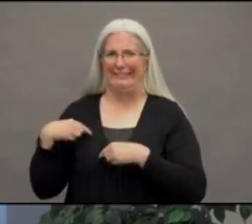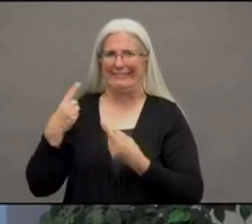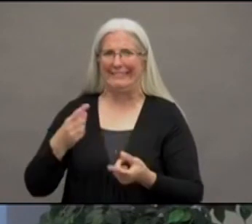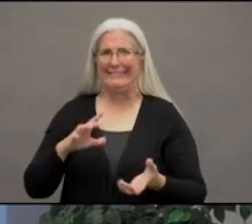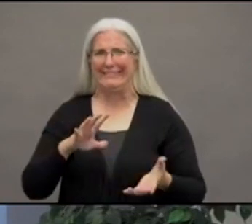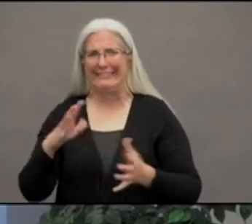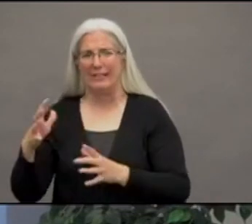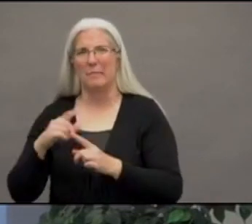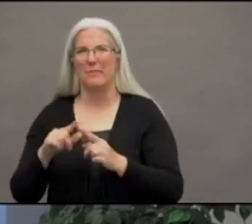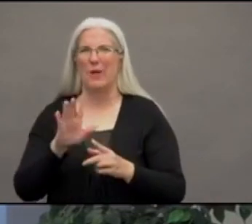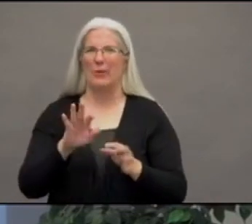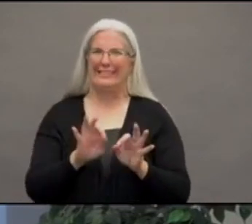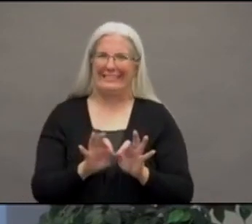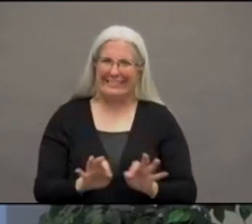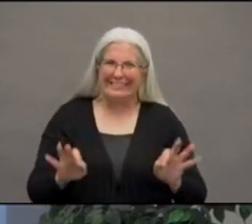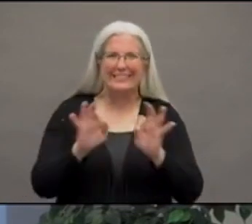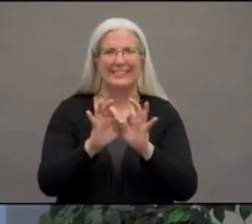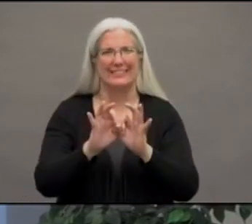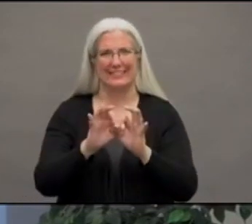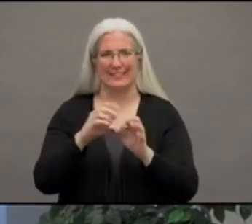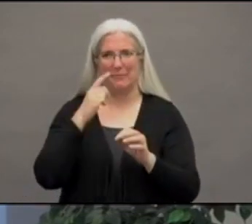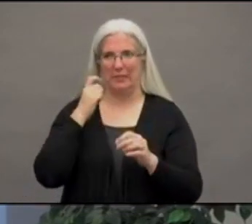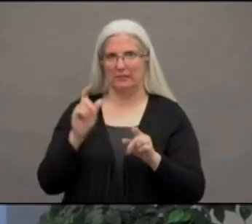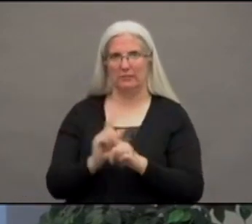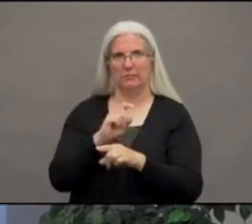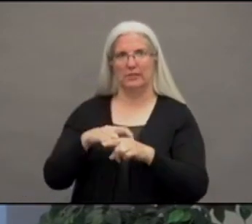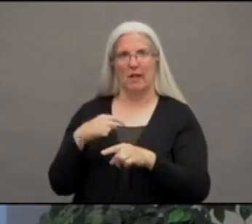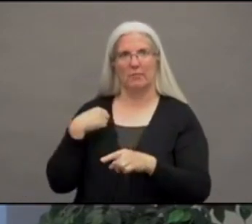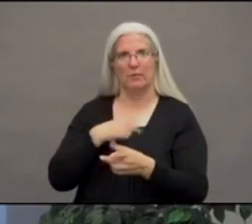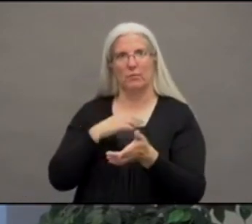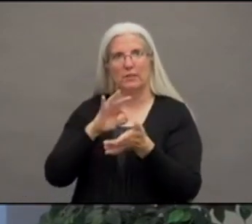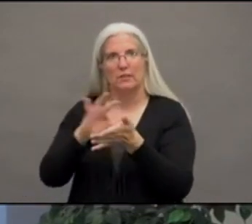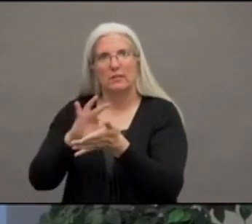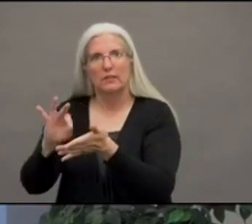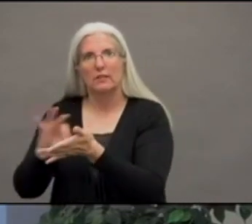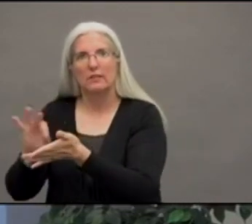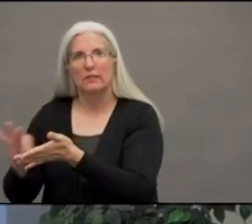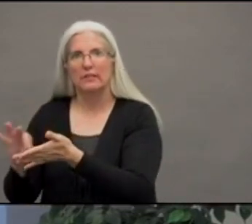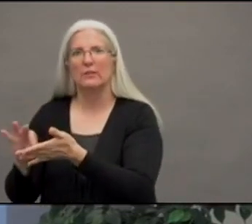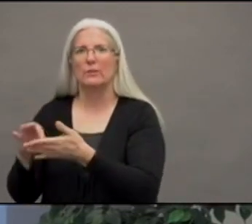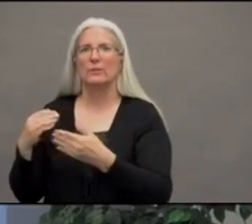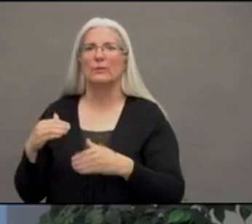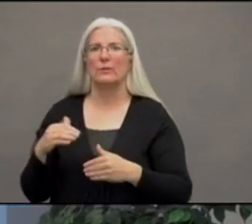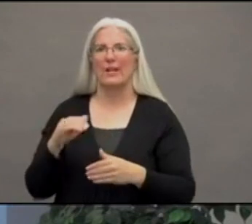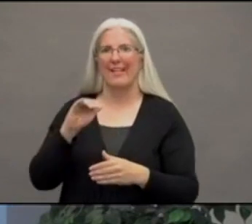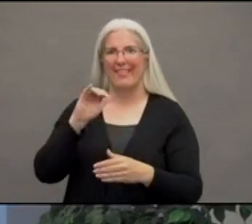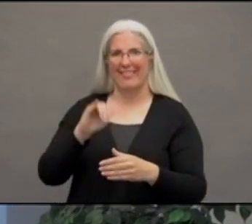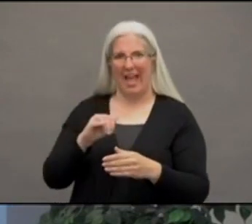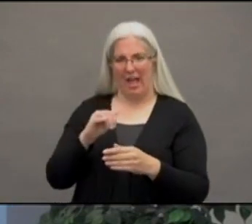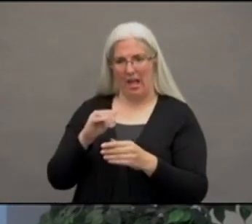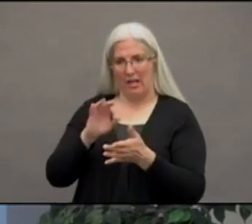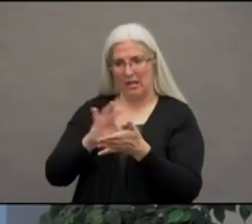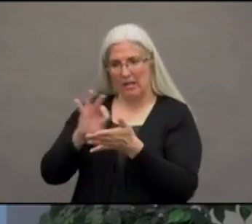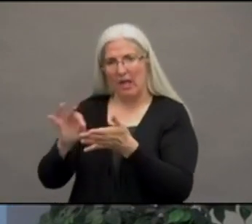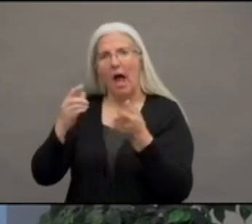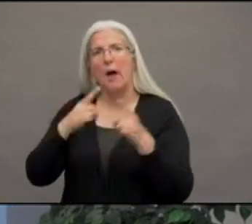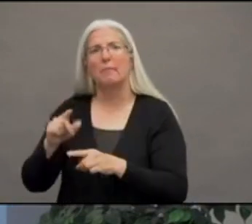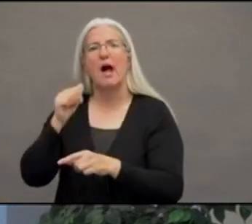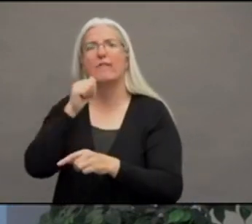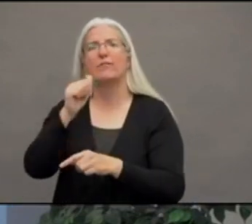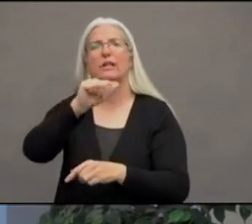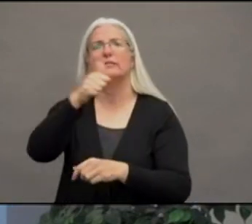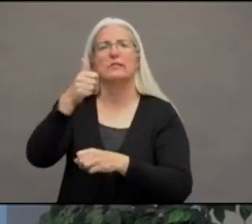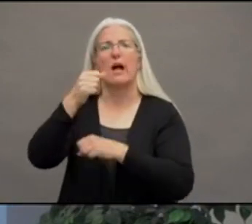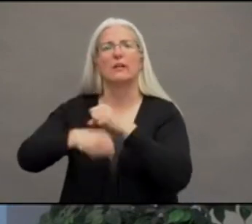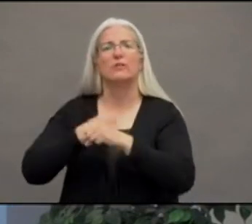it's a census year. Something that doesn't come along comes along every 10 years. So very important. The